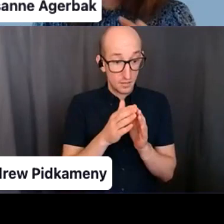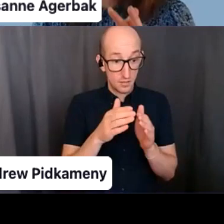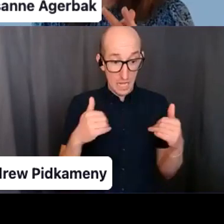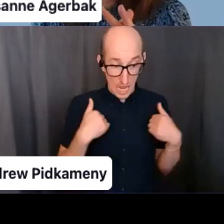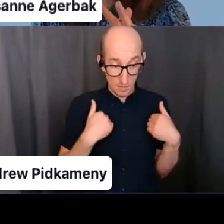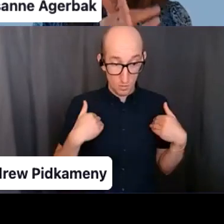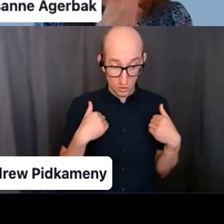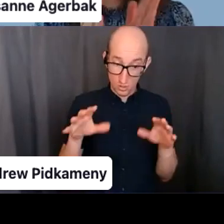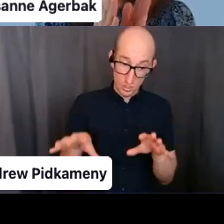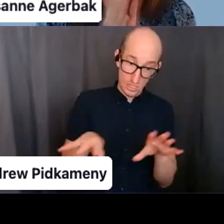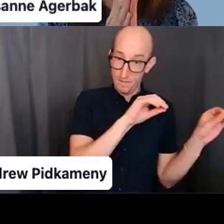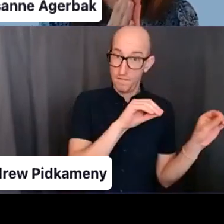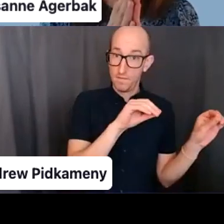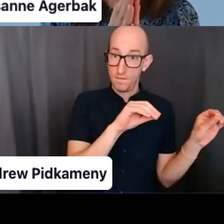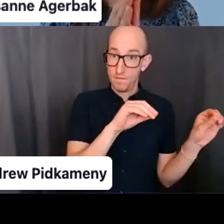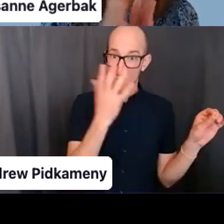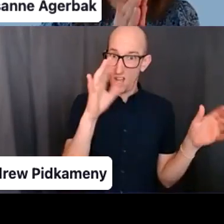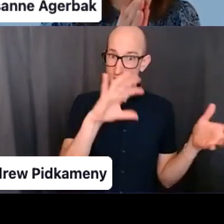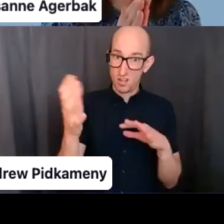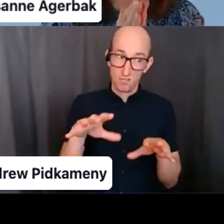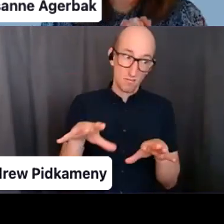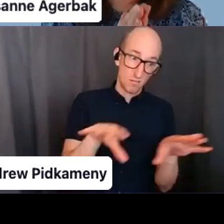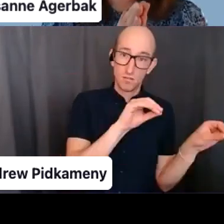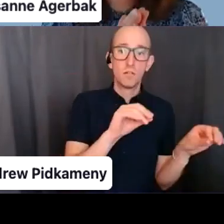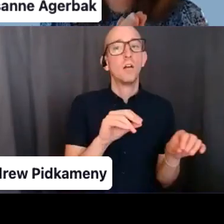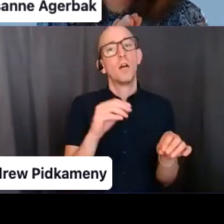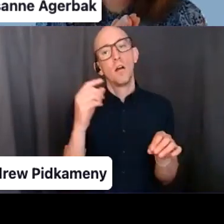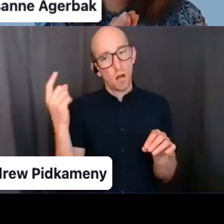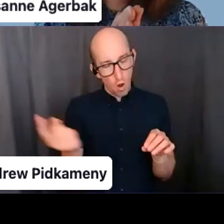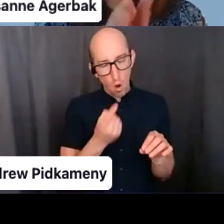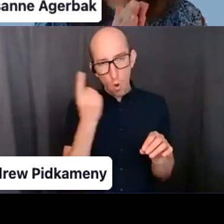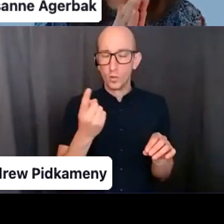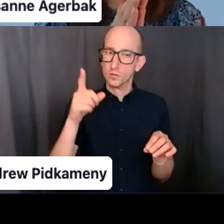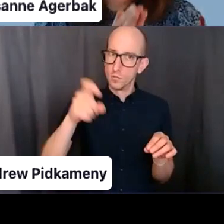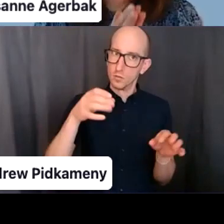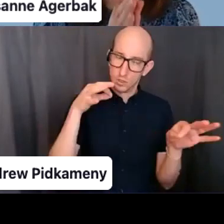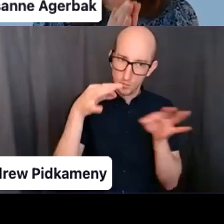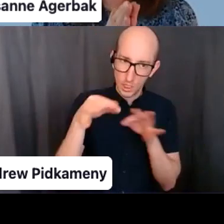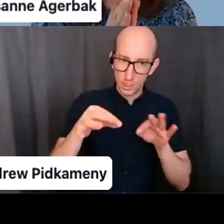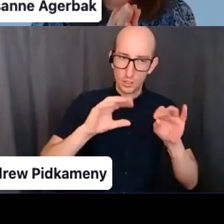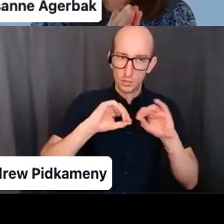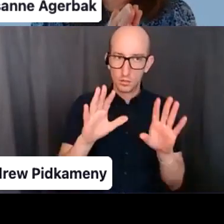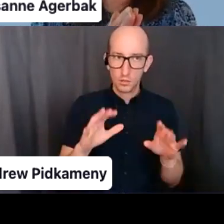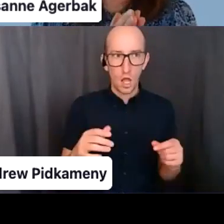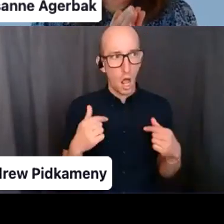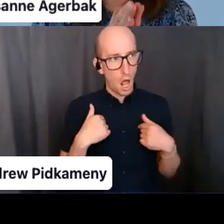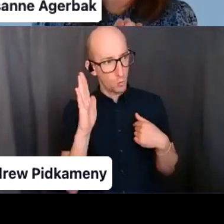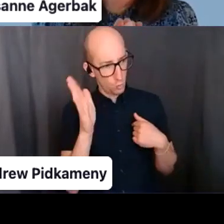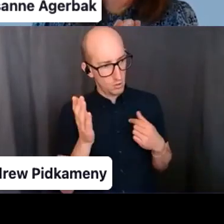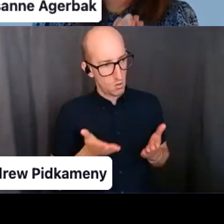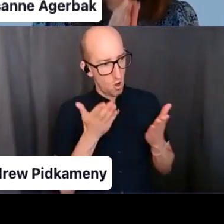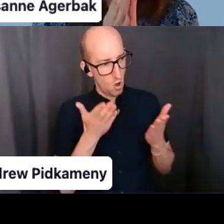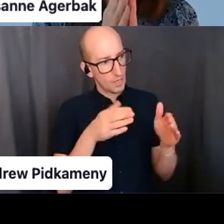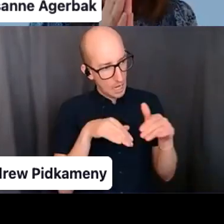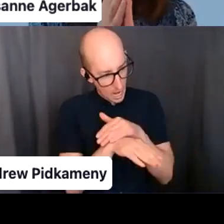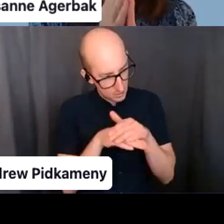removed, you always want to really clearly explain that you will offer access and